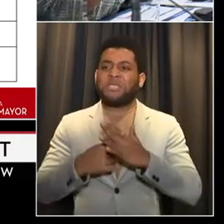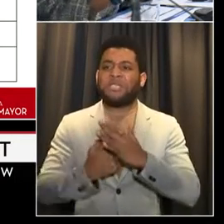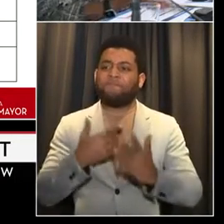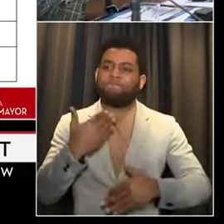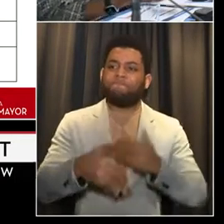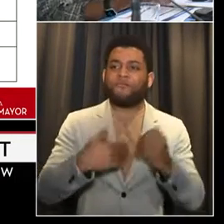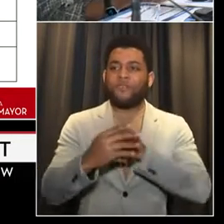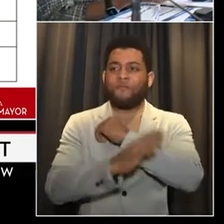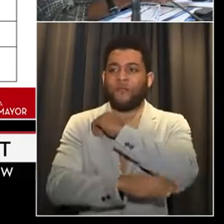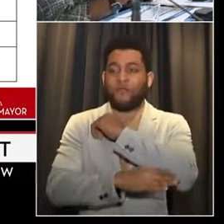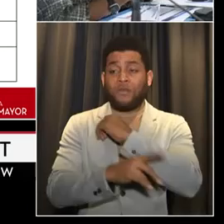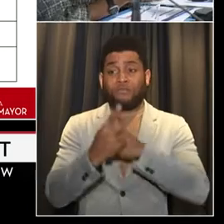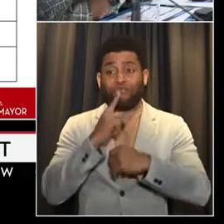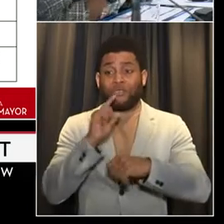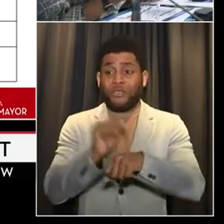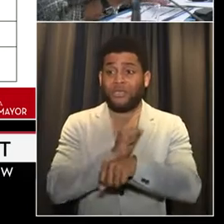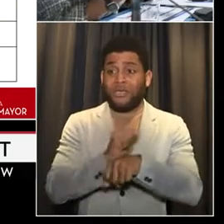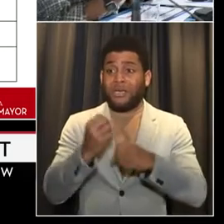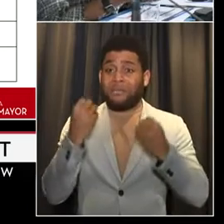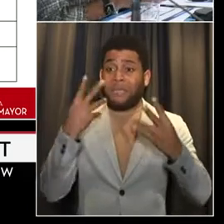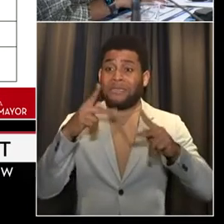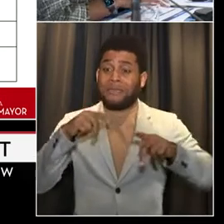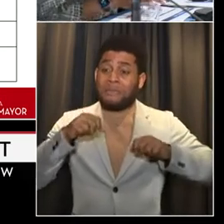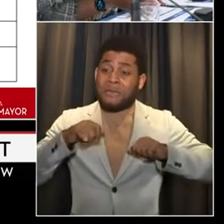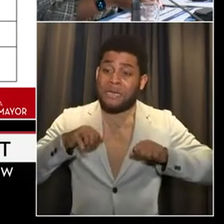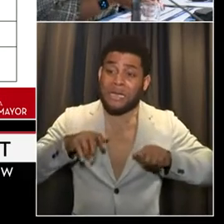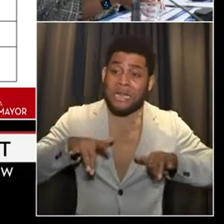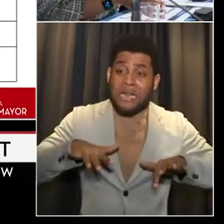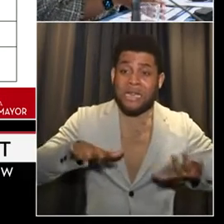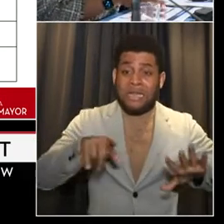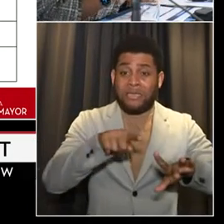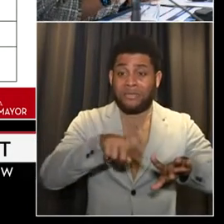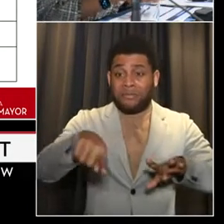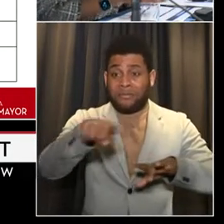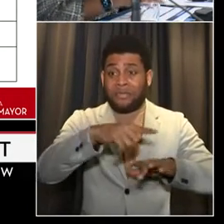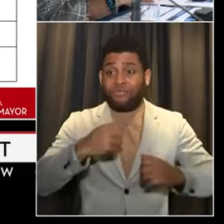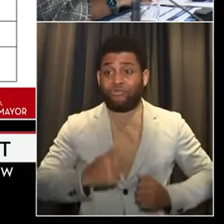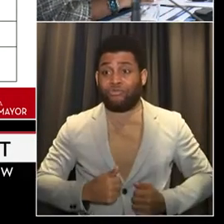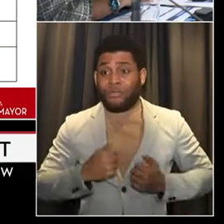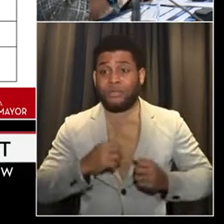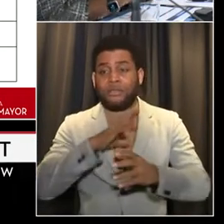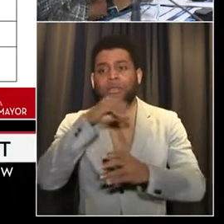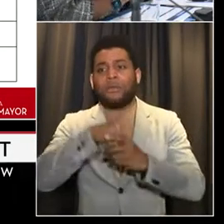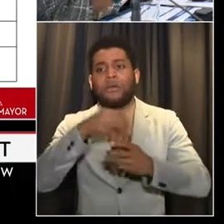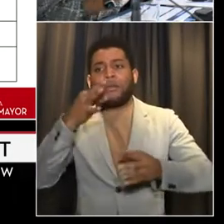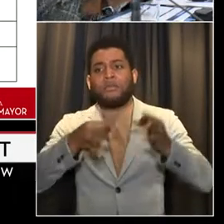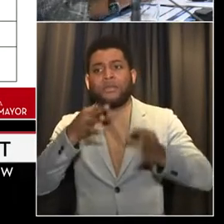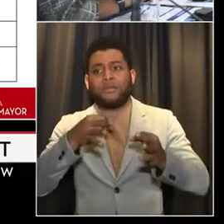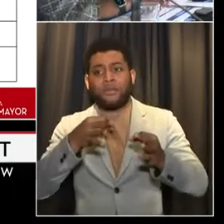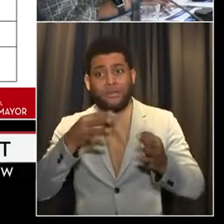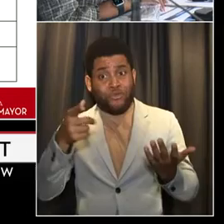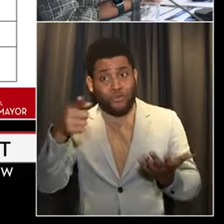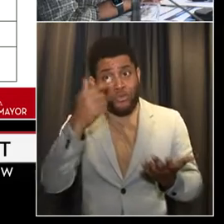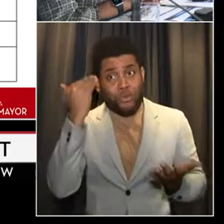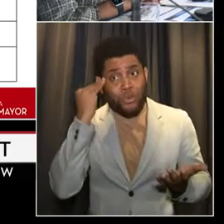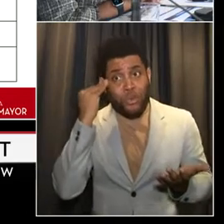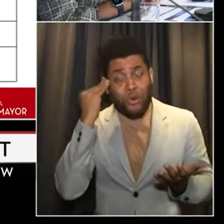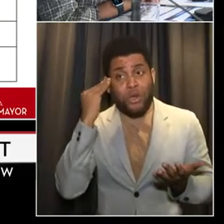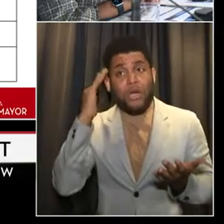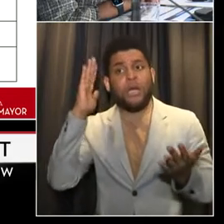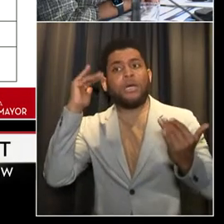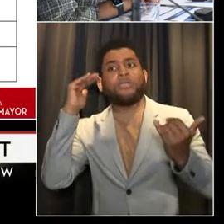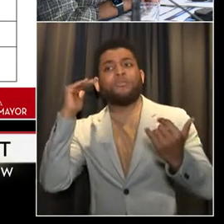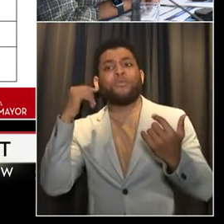of our residents also participated in those hearings to make their voices heard of their expectation and hopes that we will work together to really